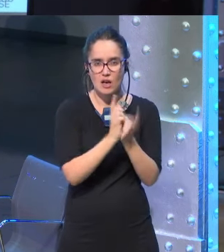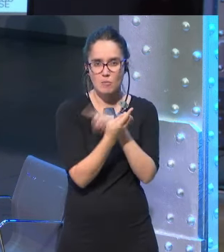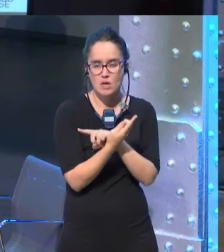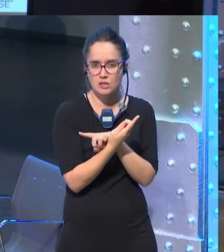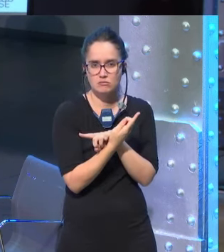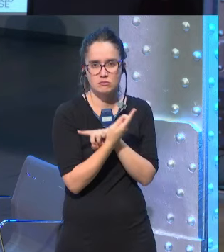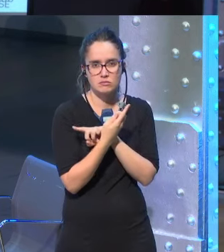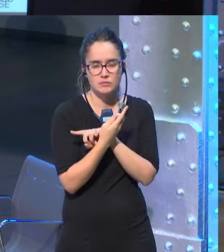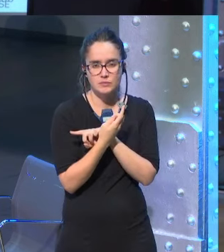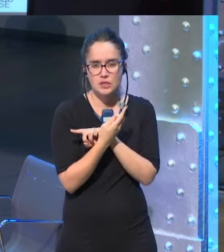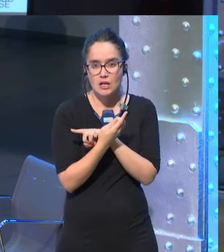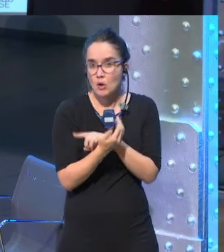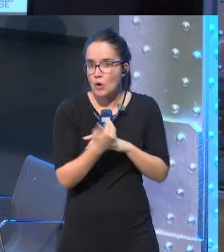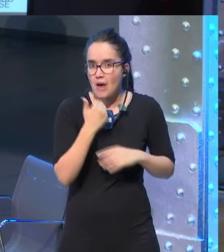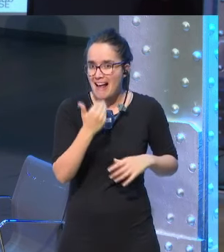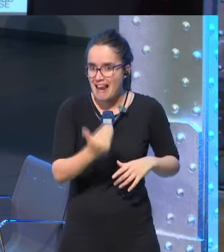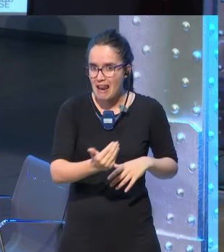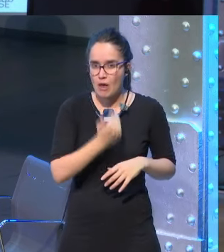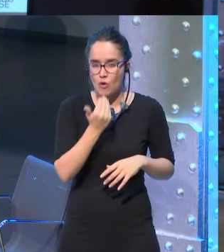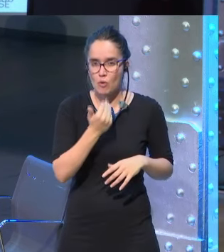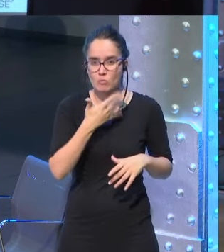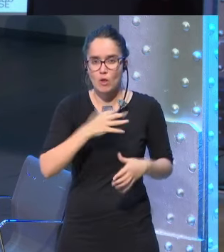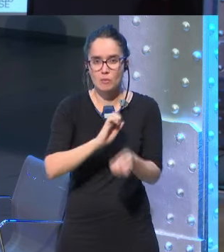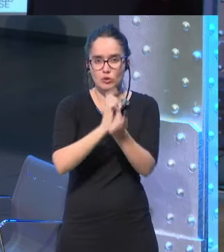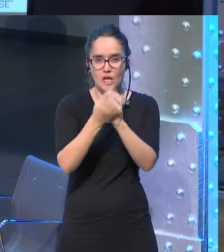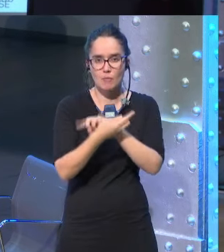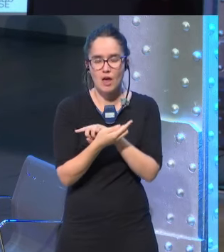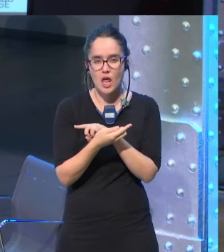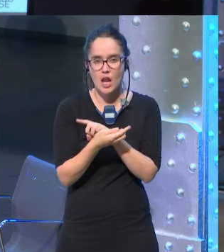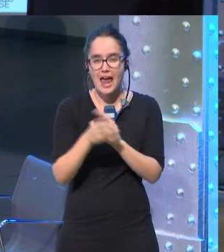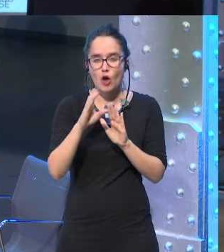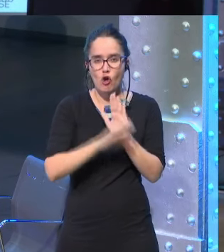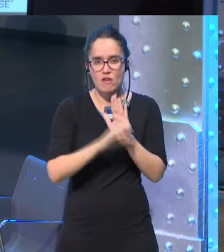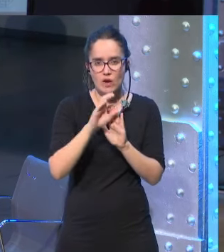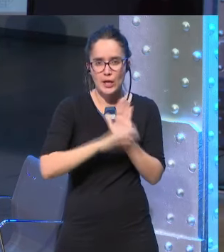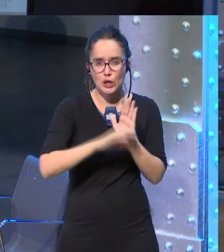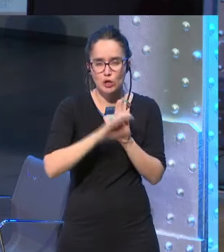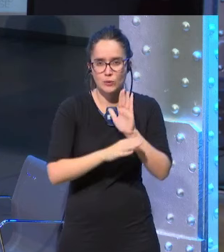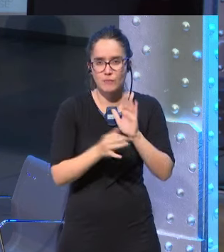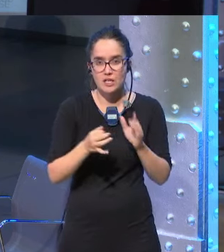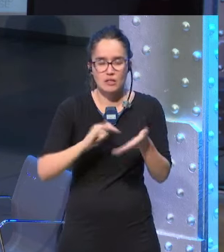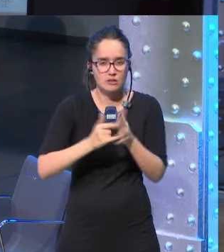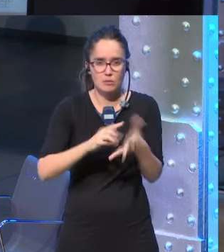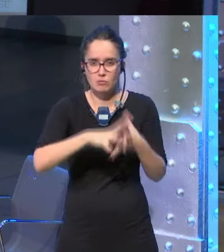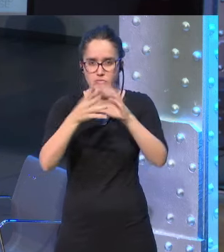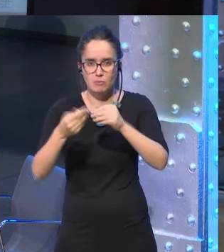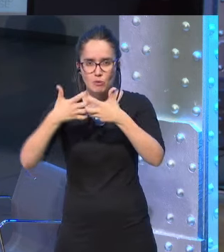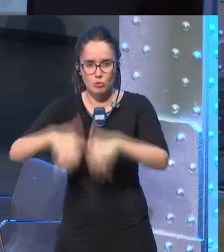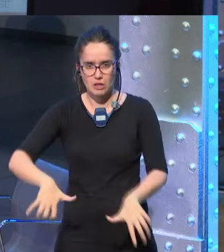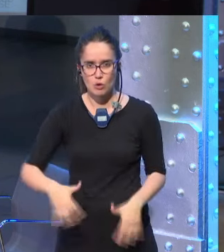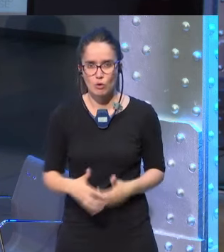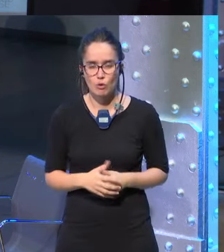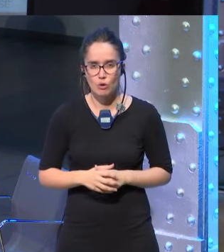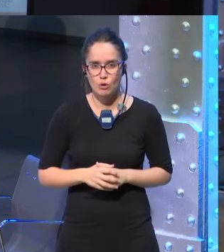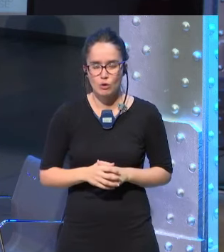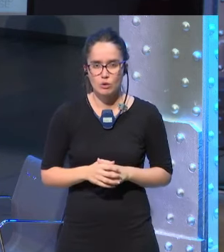some criteria change, we change the code, and then the system automatically adapts. This is the lab